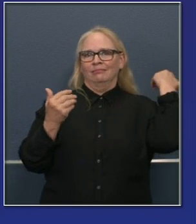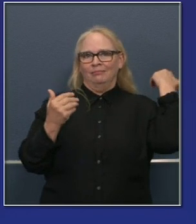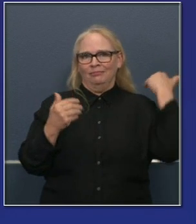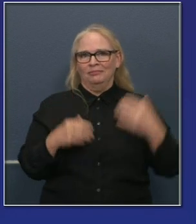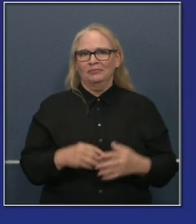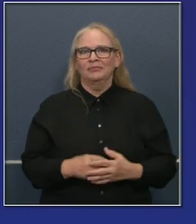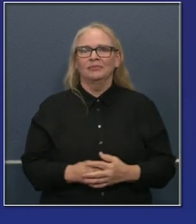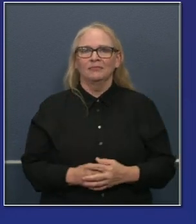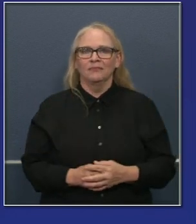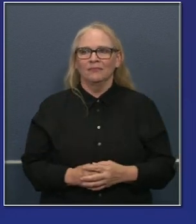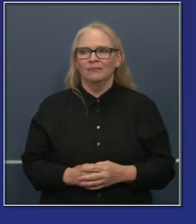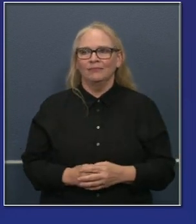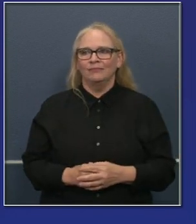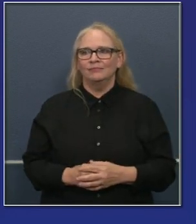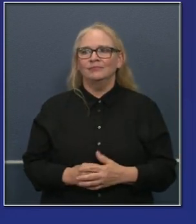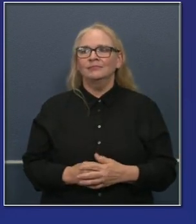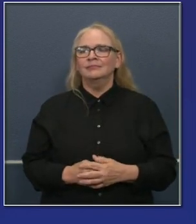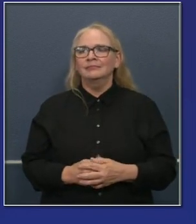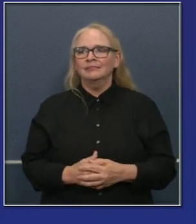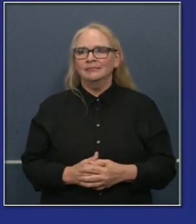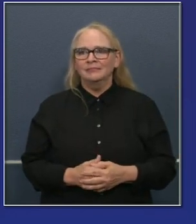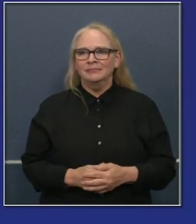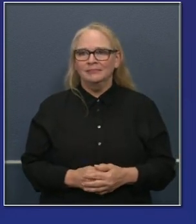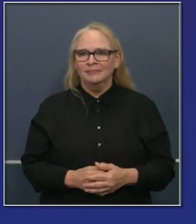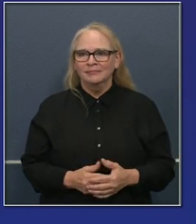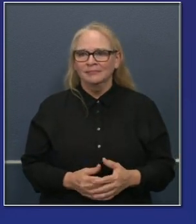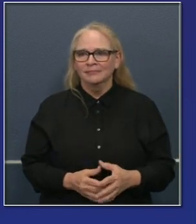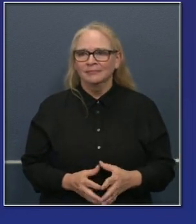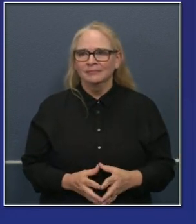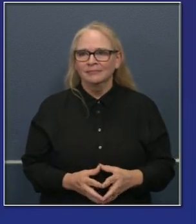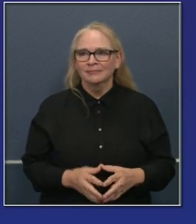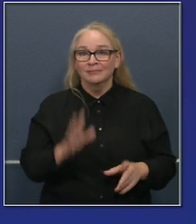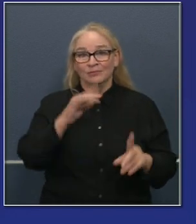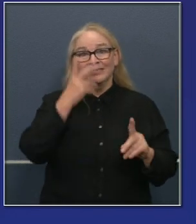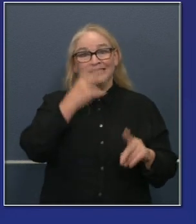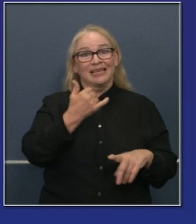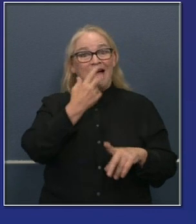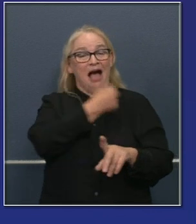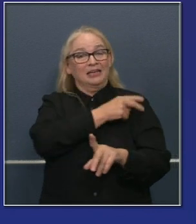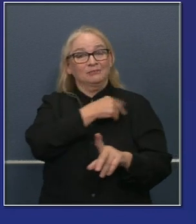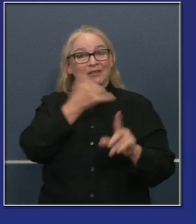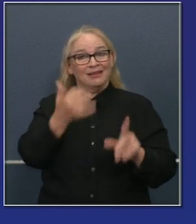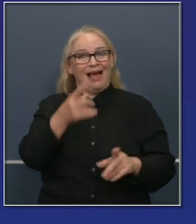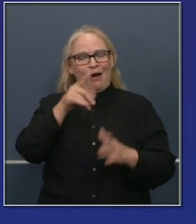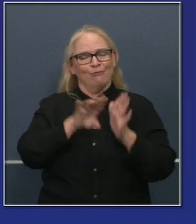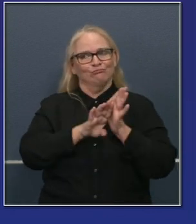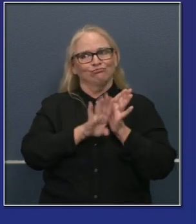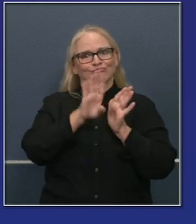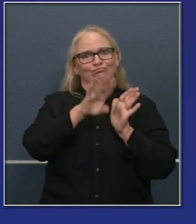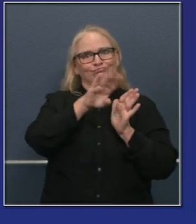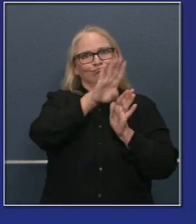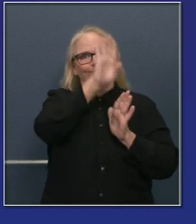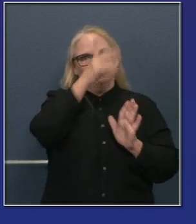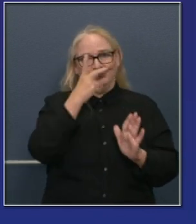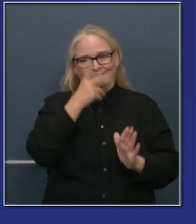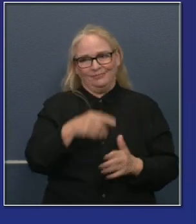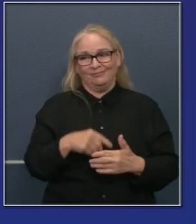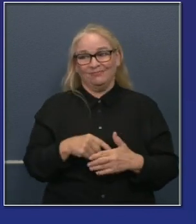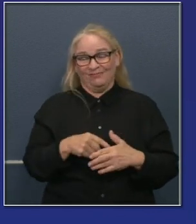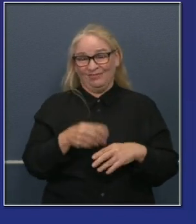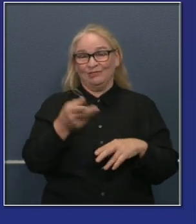As it relates to hospitalizations, we continue to see hospitalization numbers increase in the state of California, about a 20%